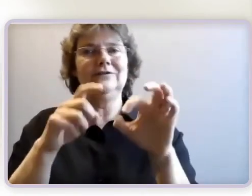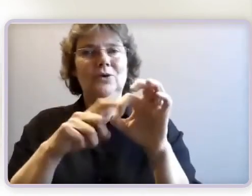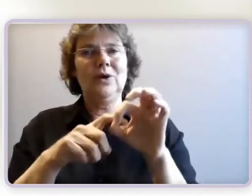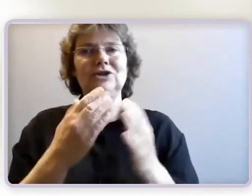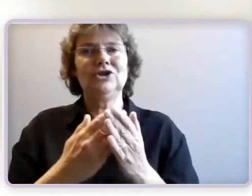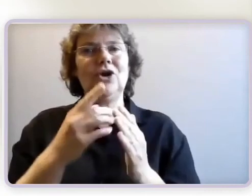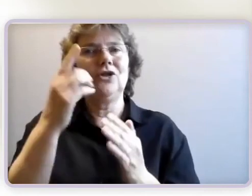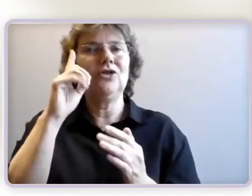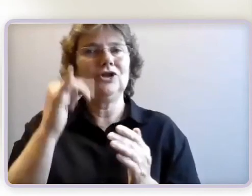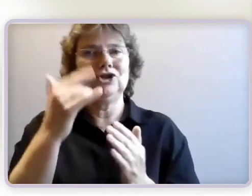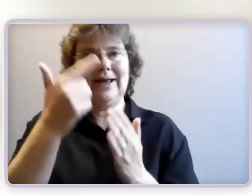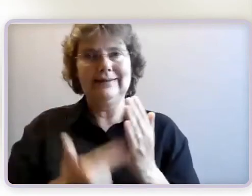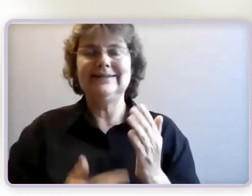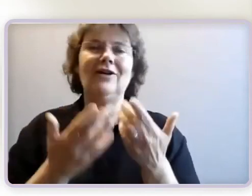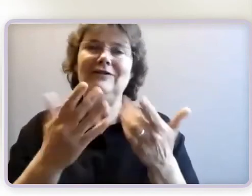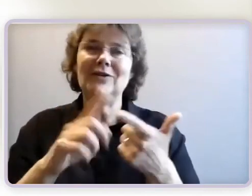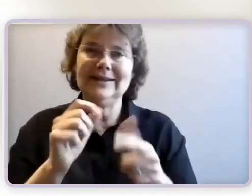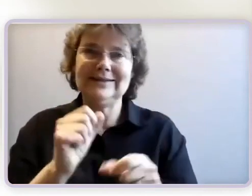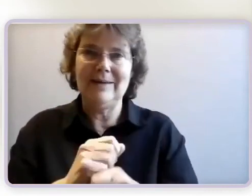So to give you an example, the checklist